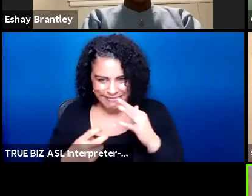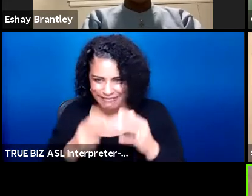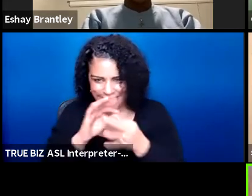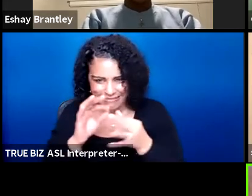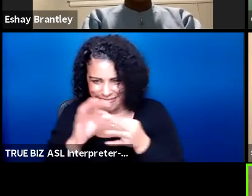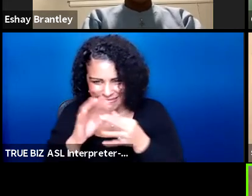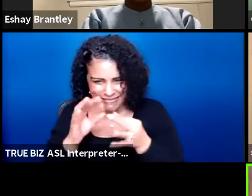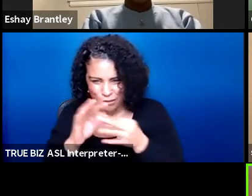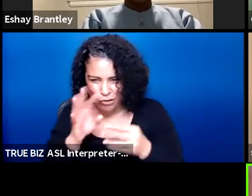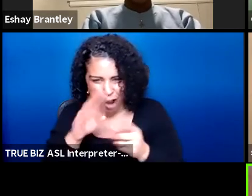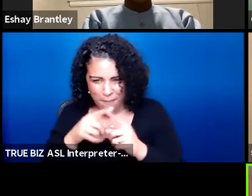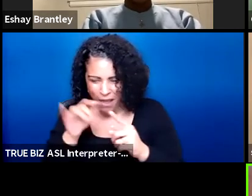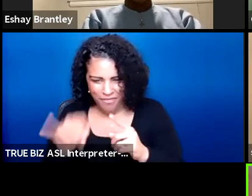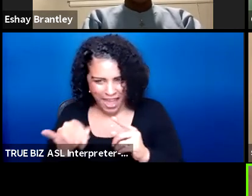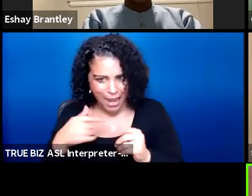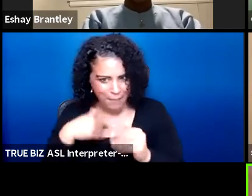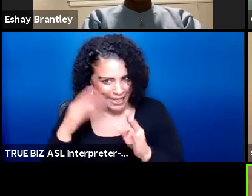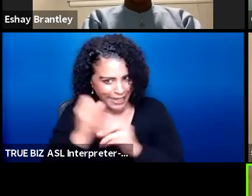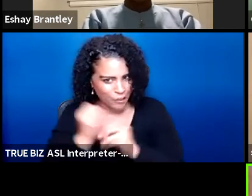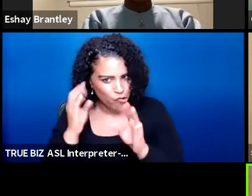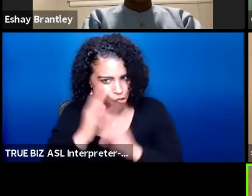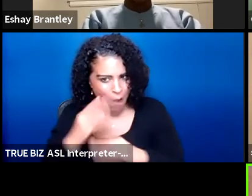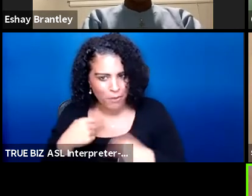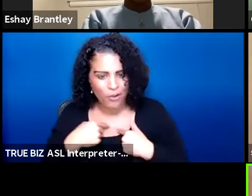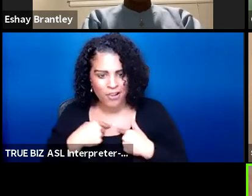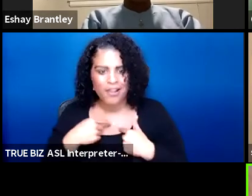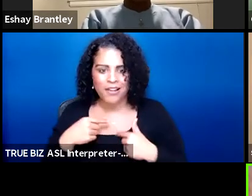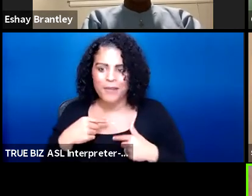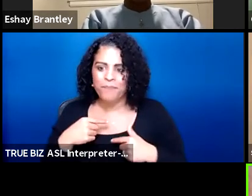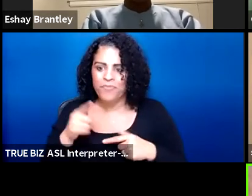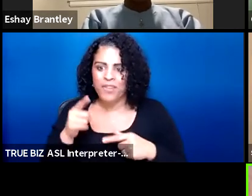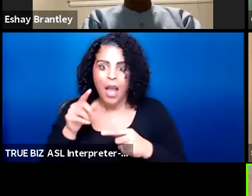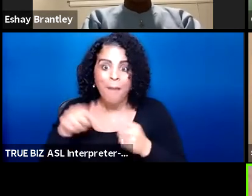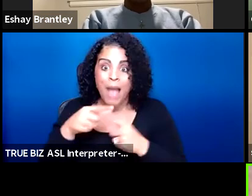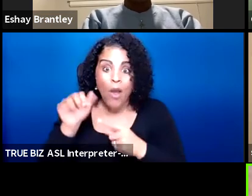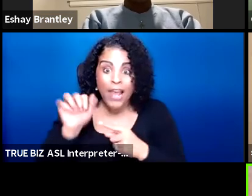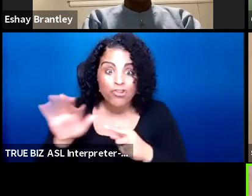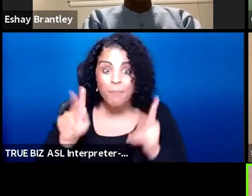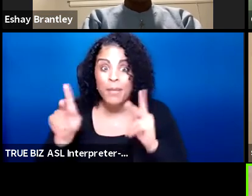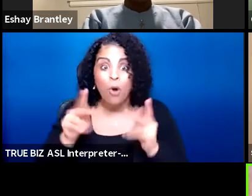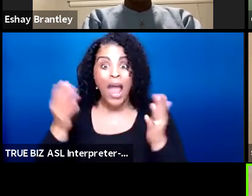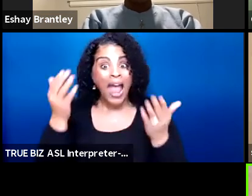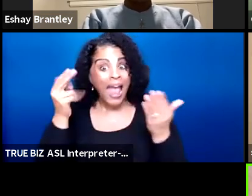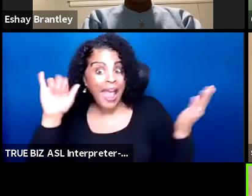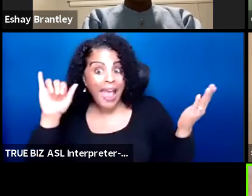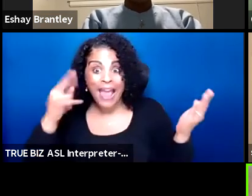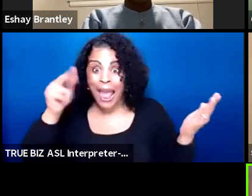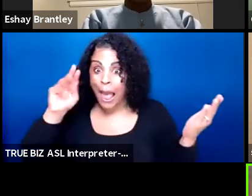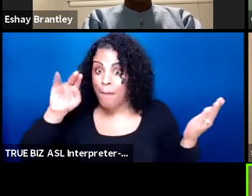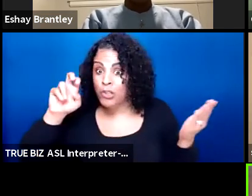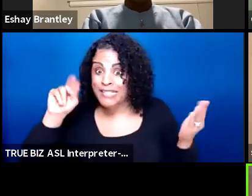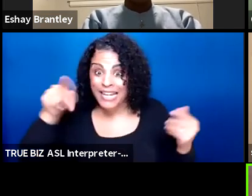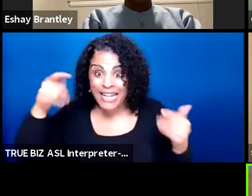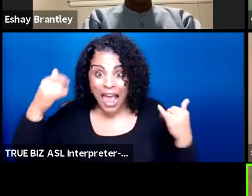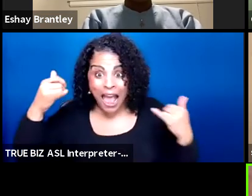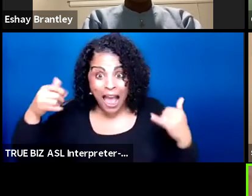we know. And like, we only call for Asian people. Or it's like, hey, we're doing Hamilton, but it's like $500 a ticket.